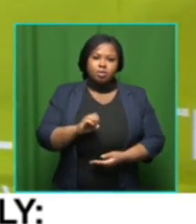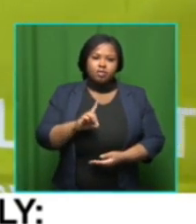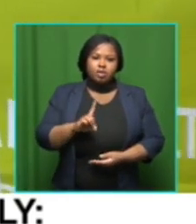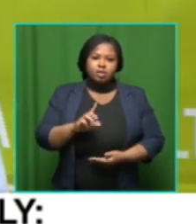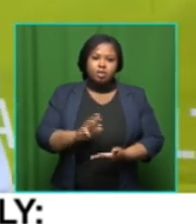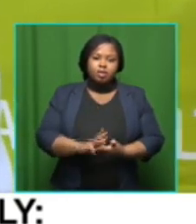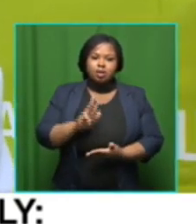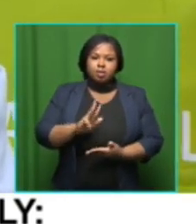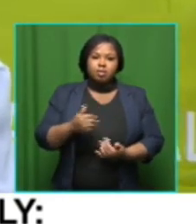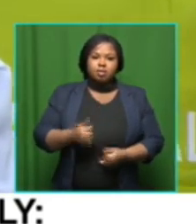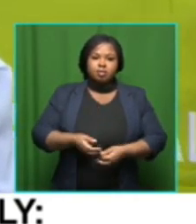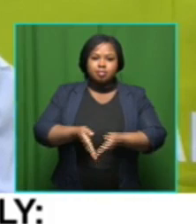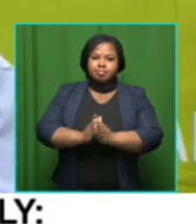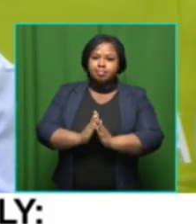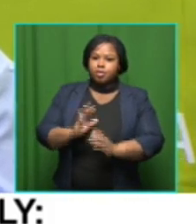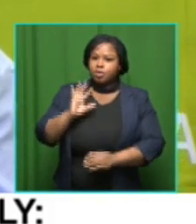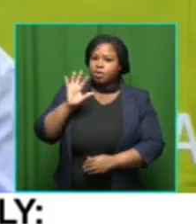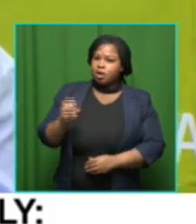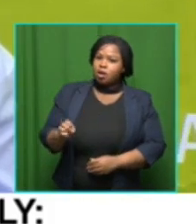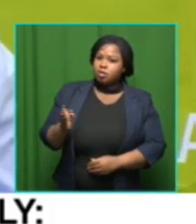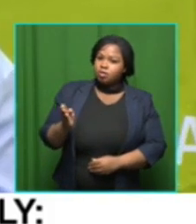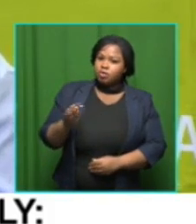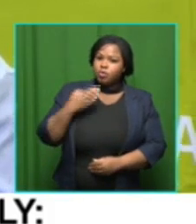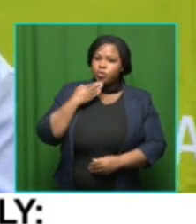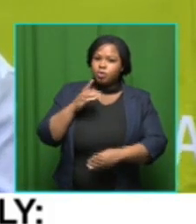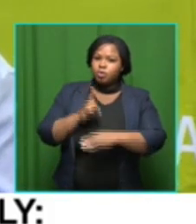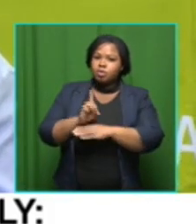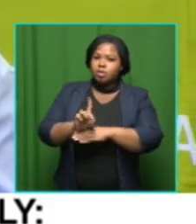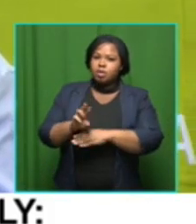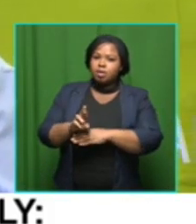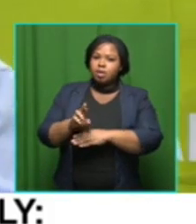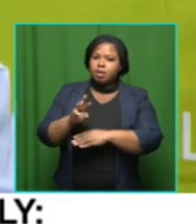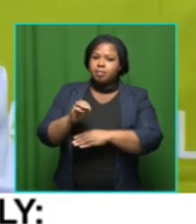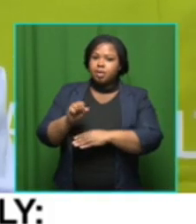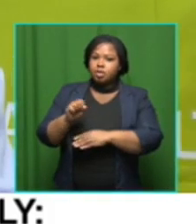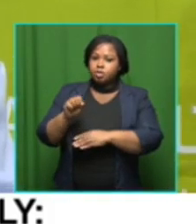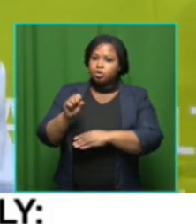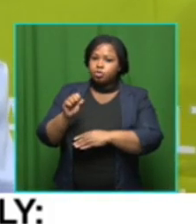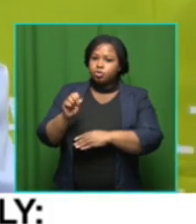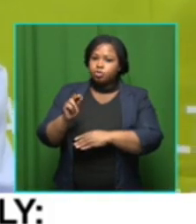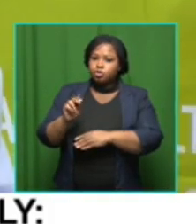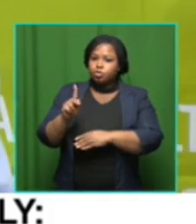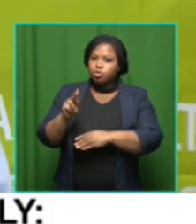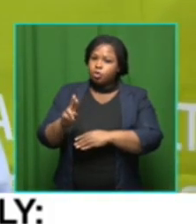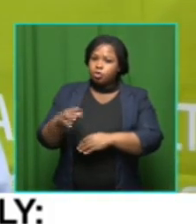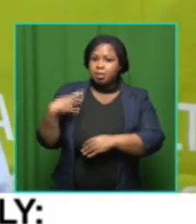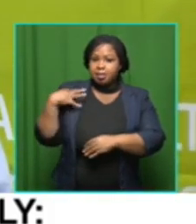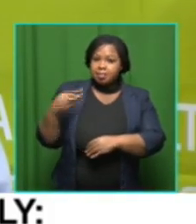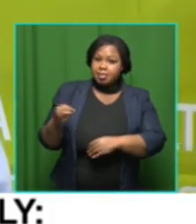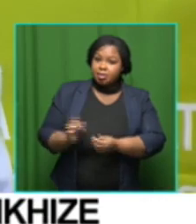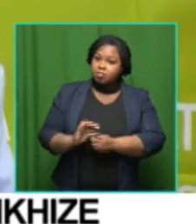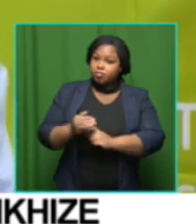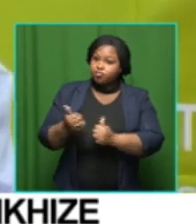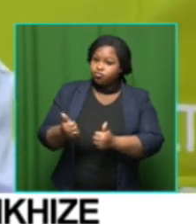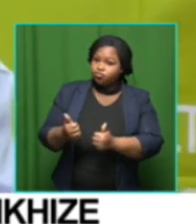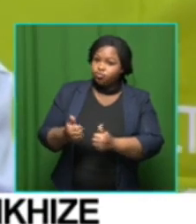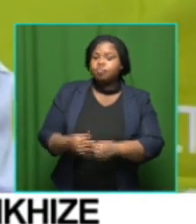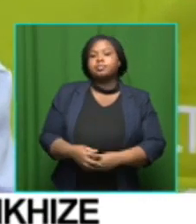going to ask Dr. Masuga if you would like an opportunity, or has Minister covered you completely?